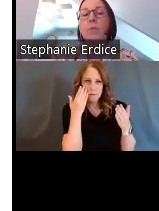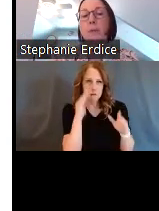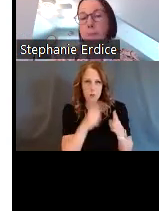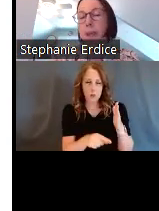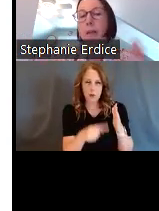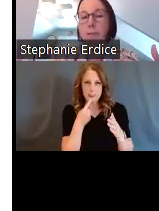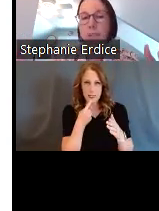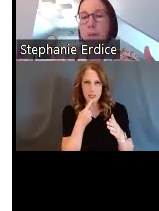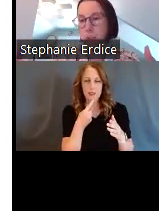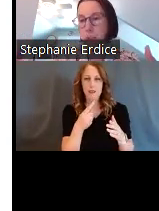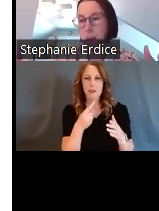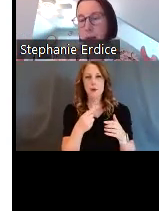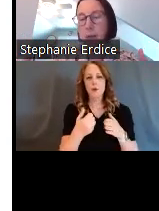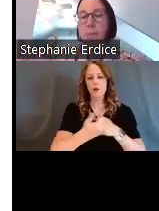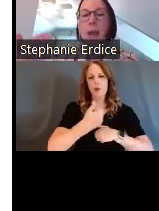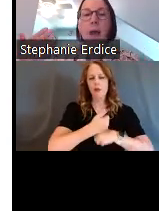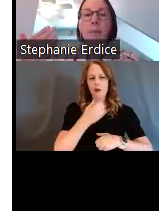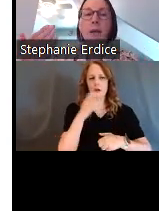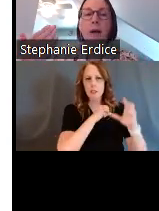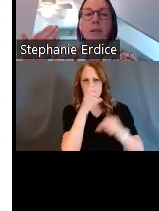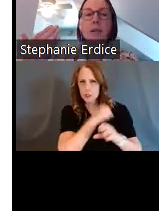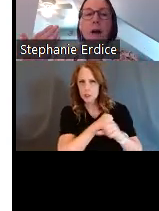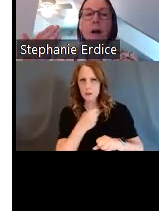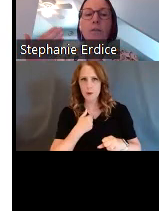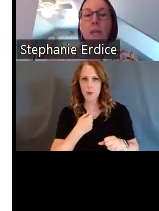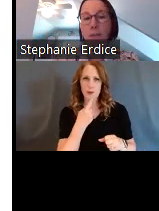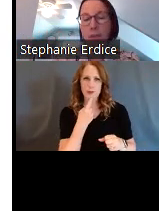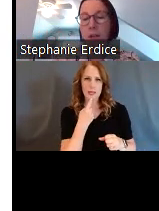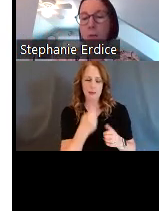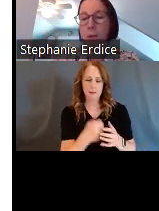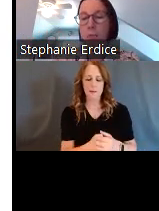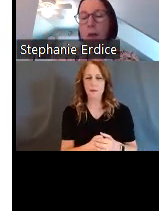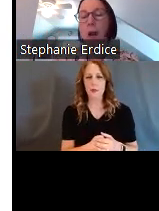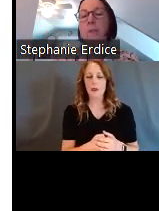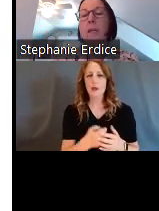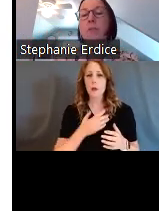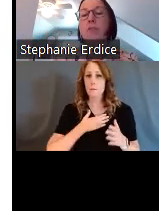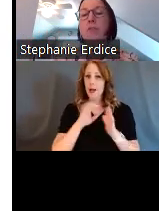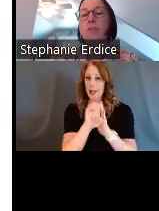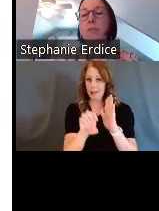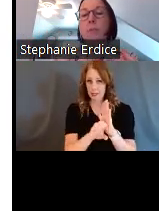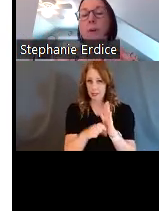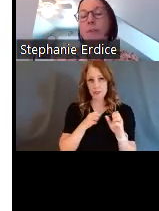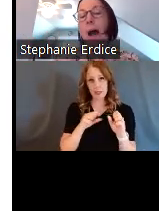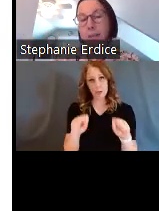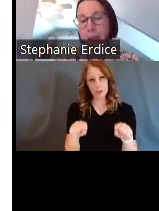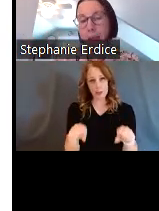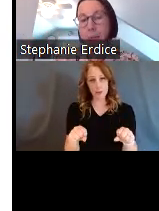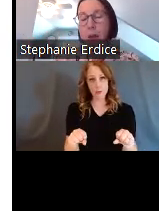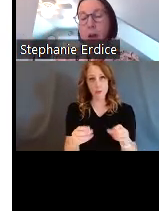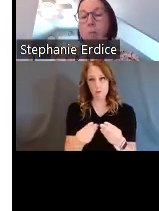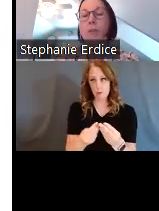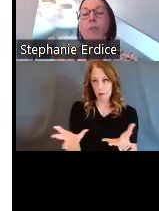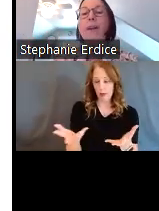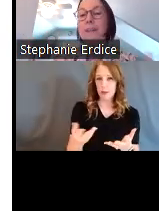So they were making a lot of assumptions about it. And because of the ethics that I worked with, I was able to provide